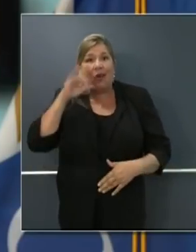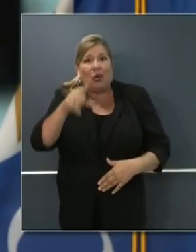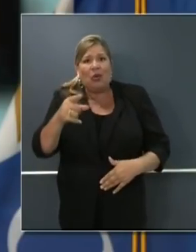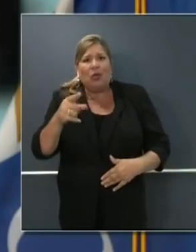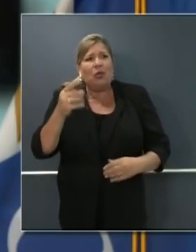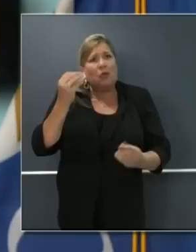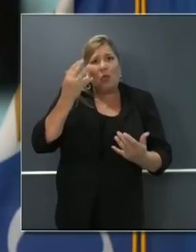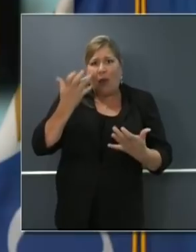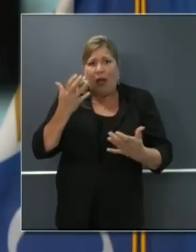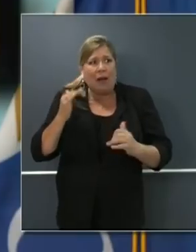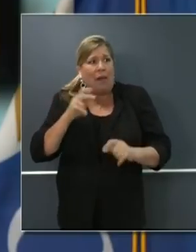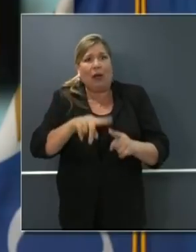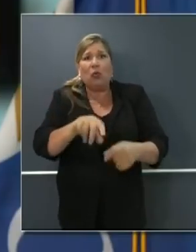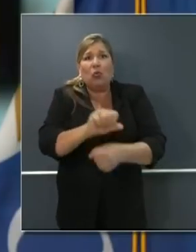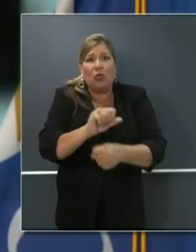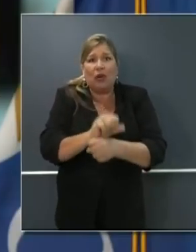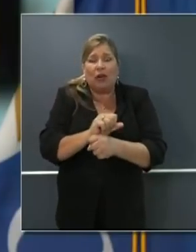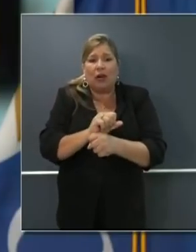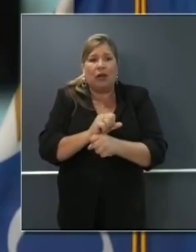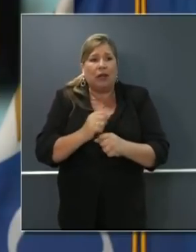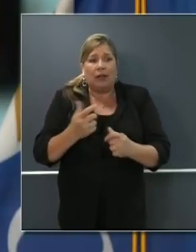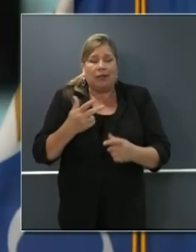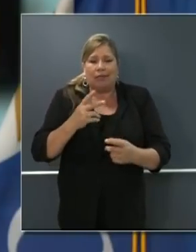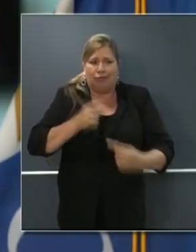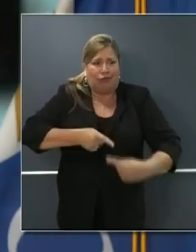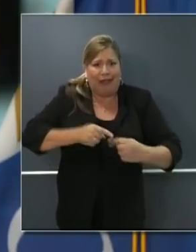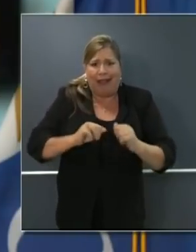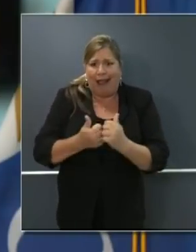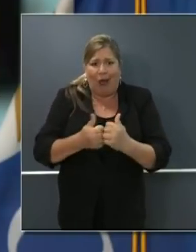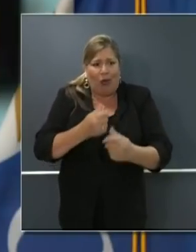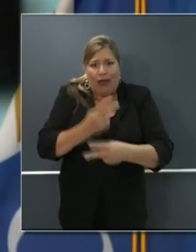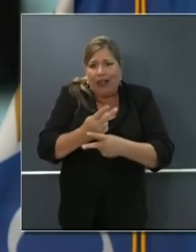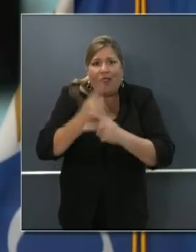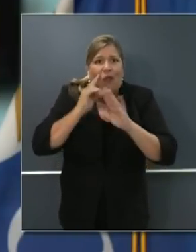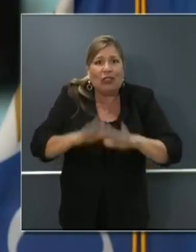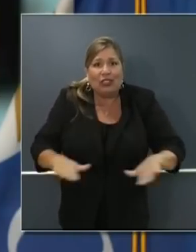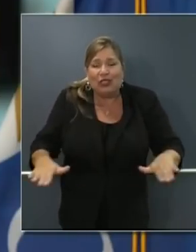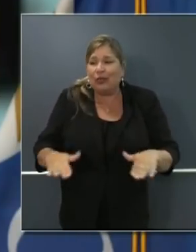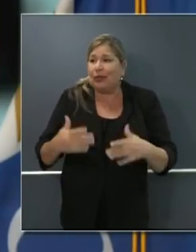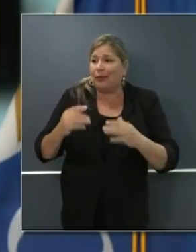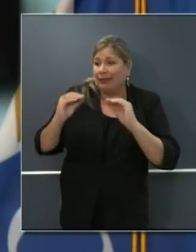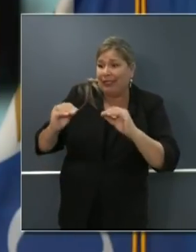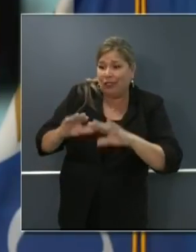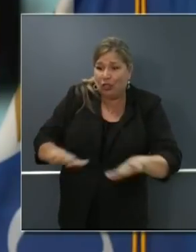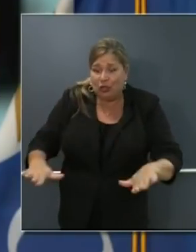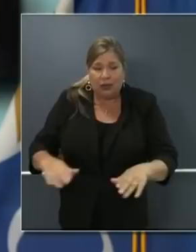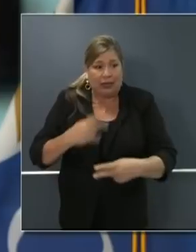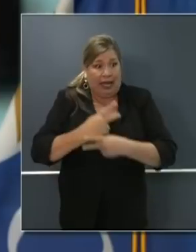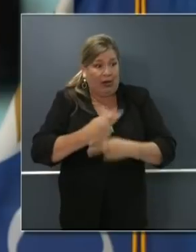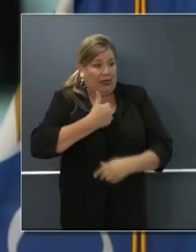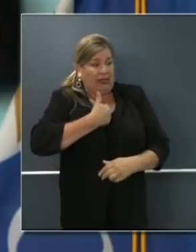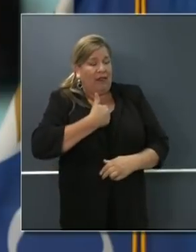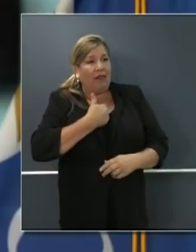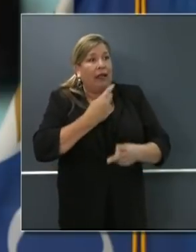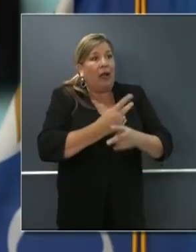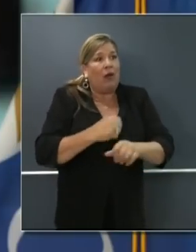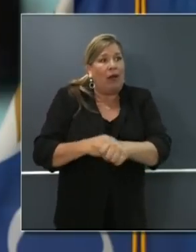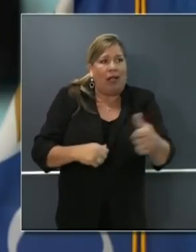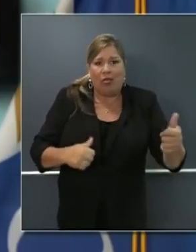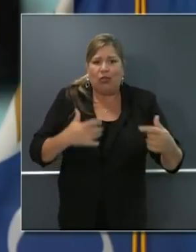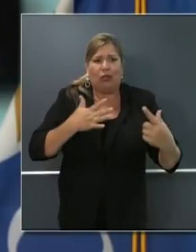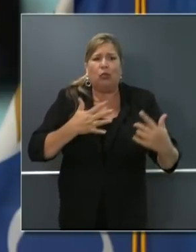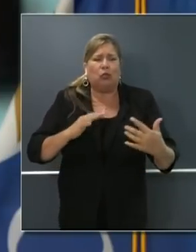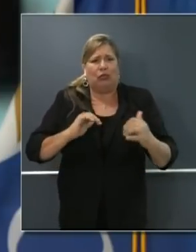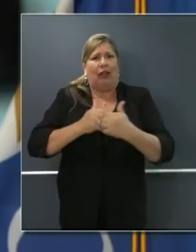work, many of you struggling to educate our kids, to care for our kids, and take care of yourself and others.